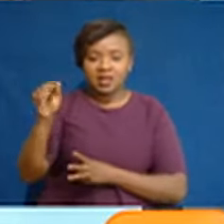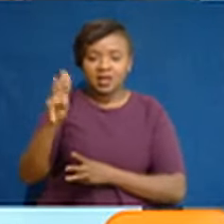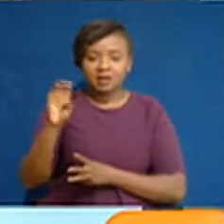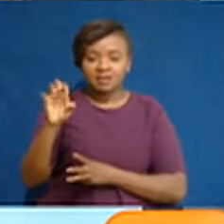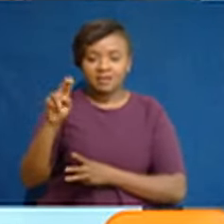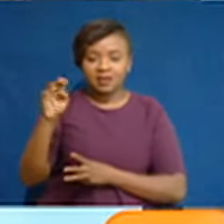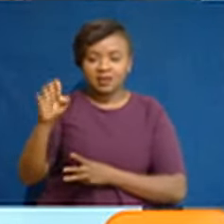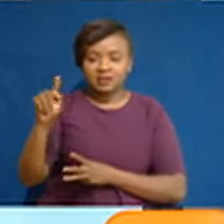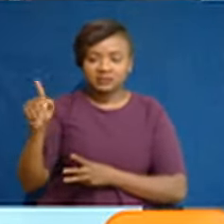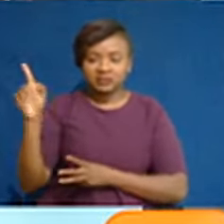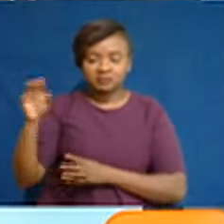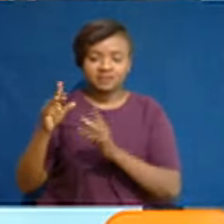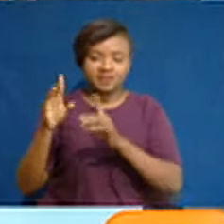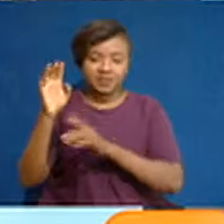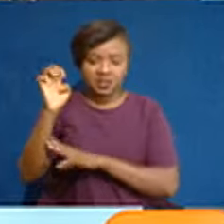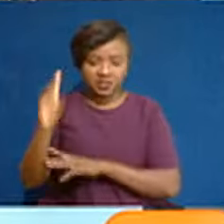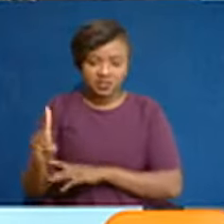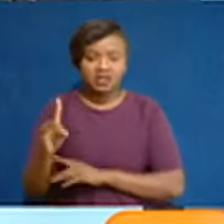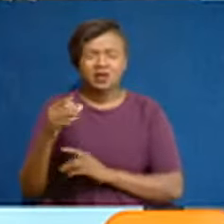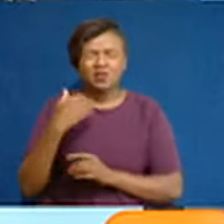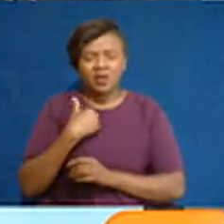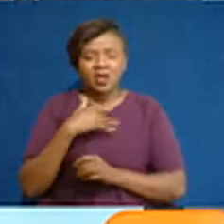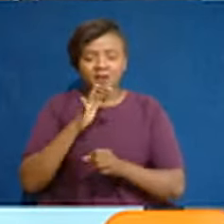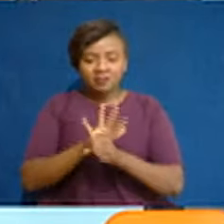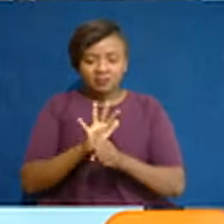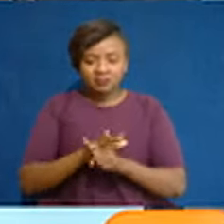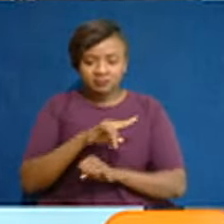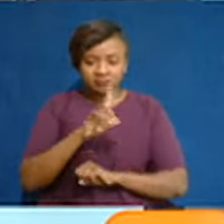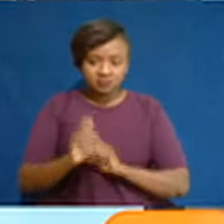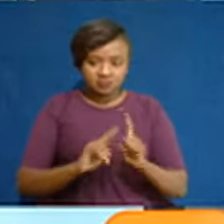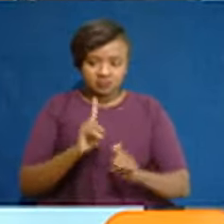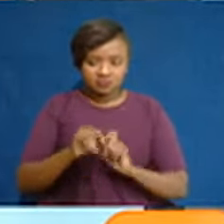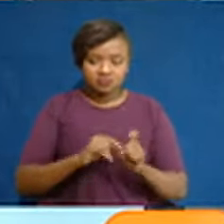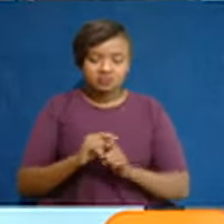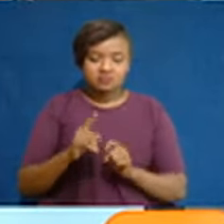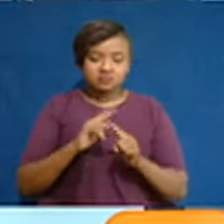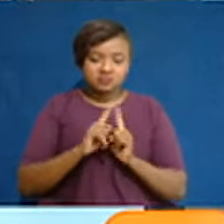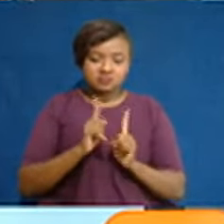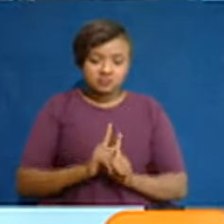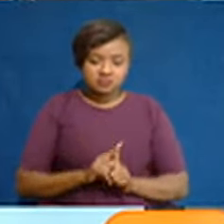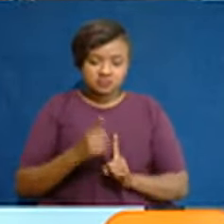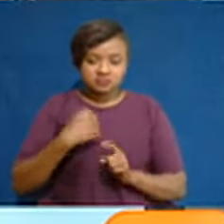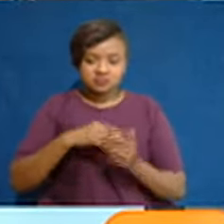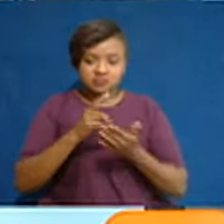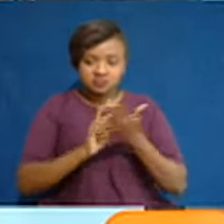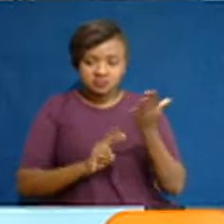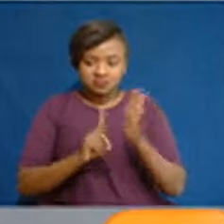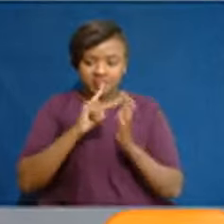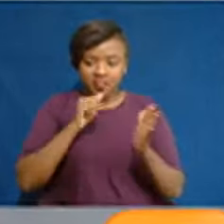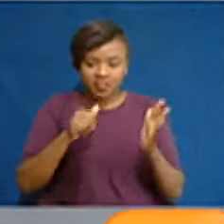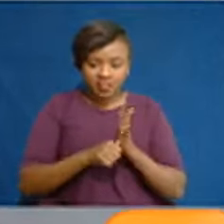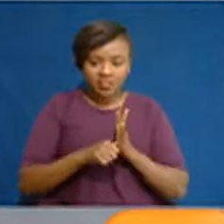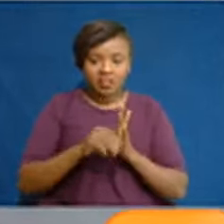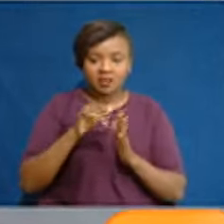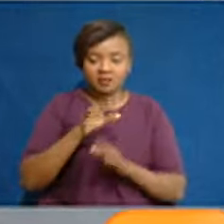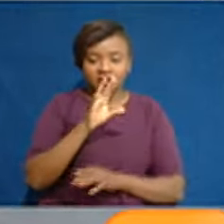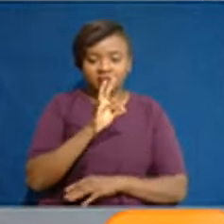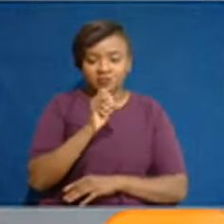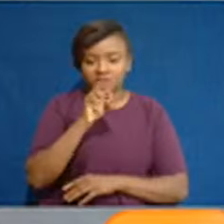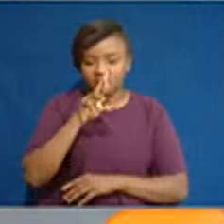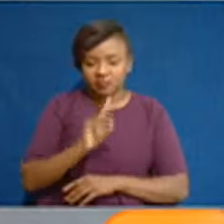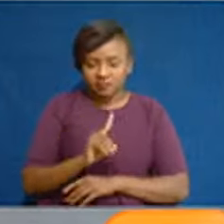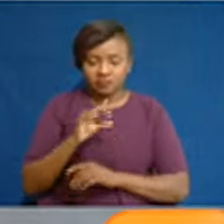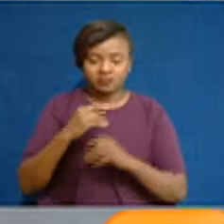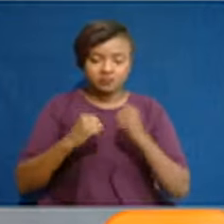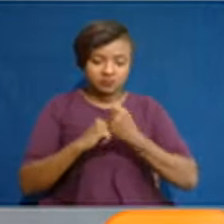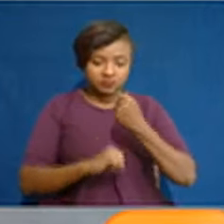Kenya. So there were those questions raised, and I was reading that letter to the Ford Foundation by the PS, Foreign Affairs,